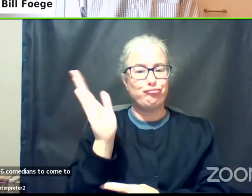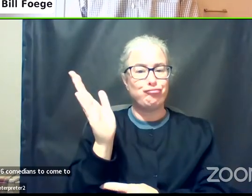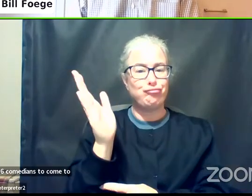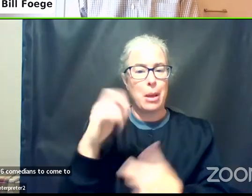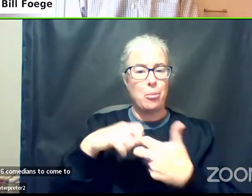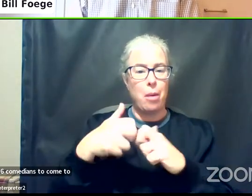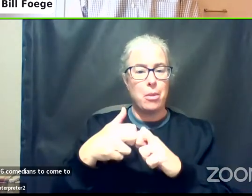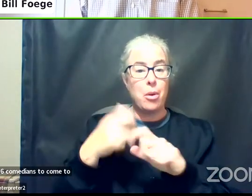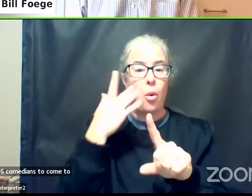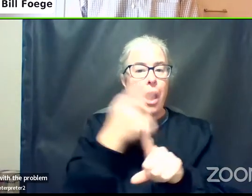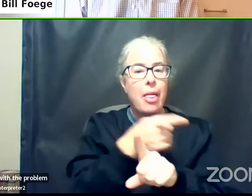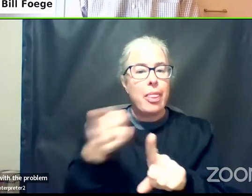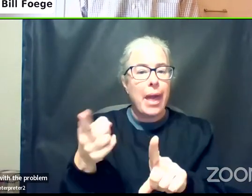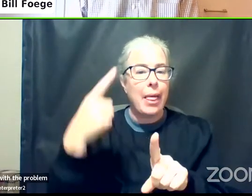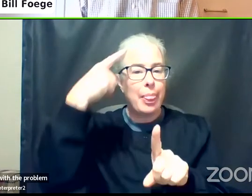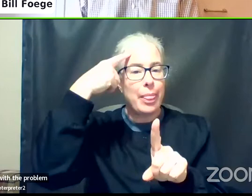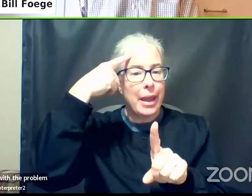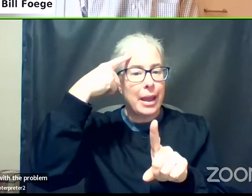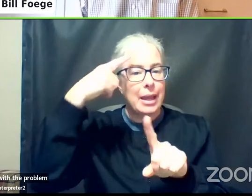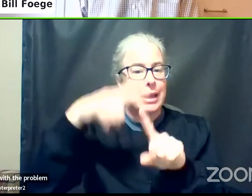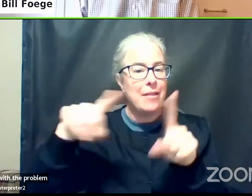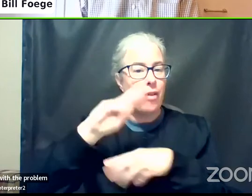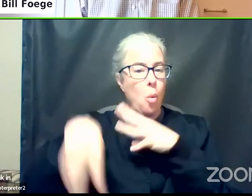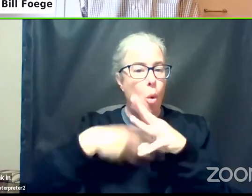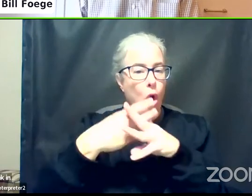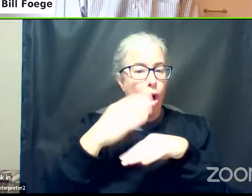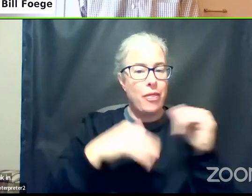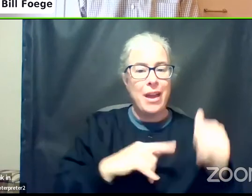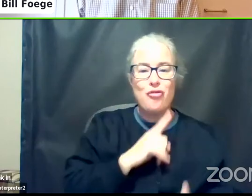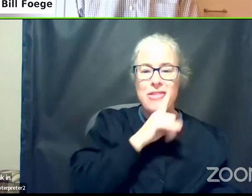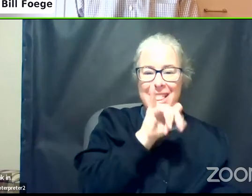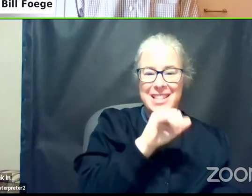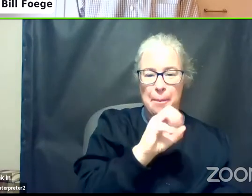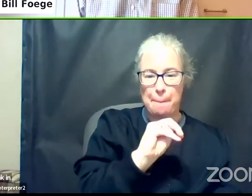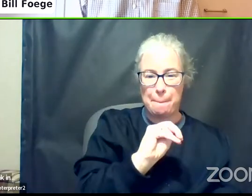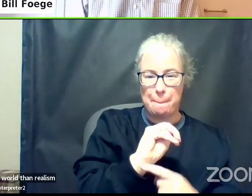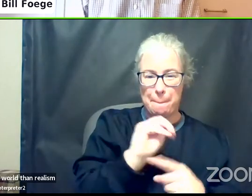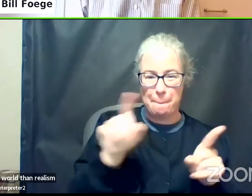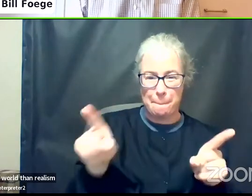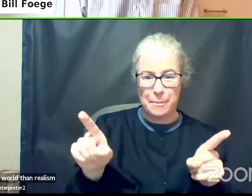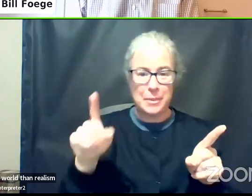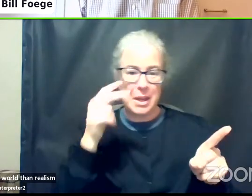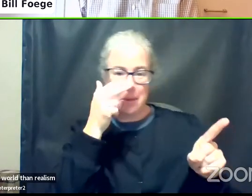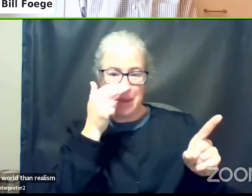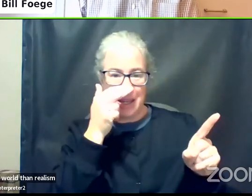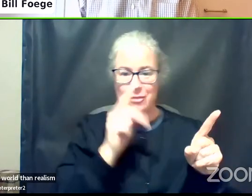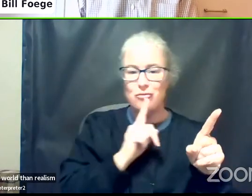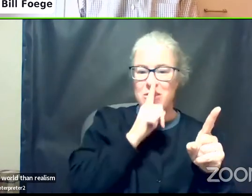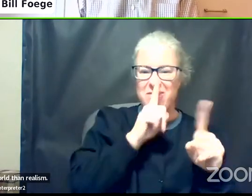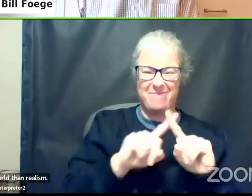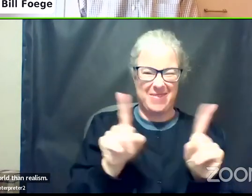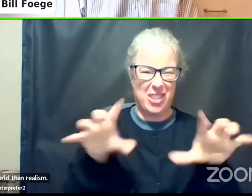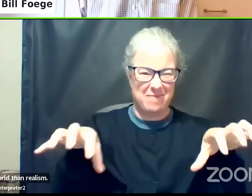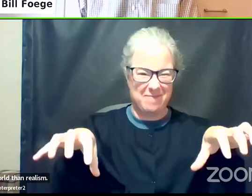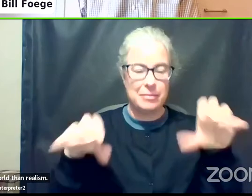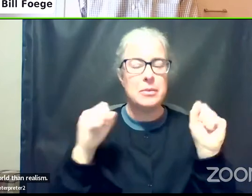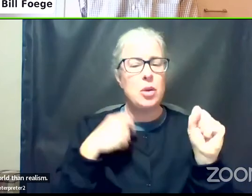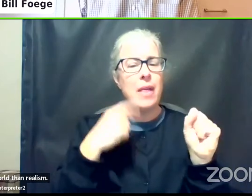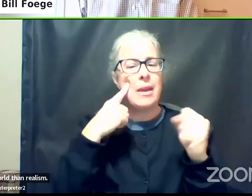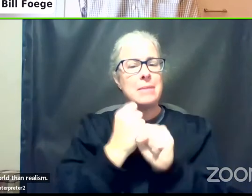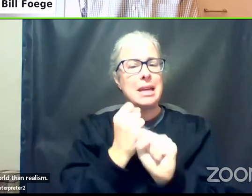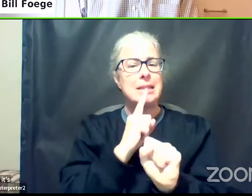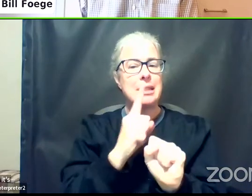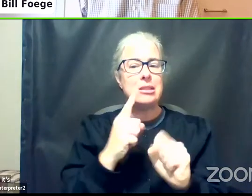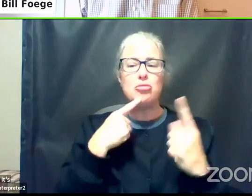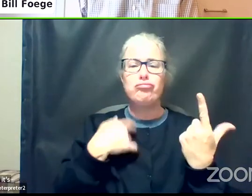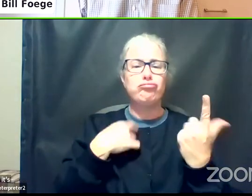with the problem because they think in a different world than realism and so I think it's it's just makes sense to be